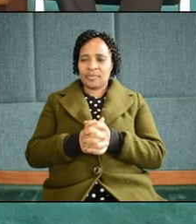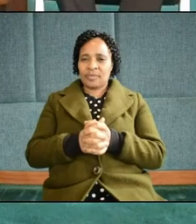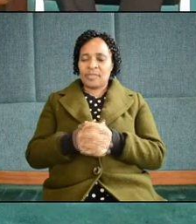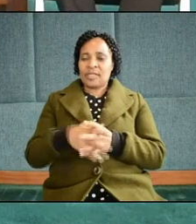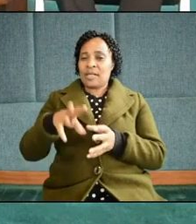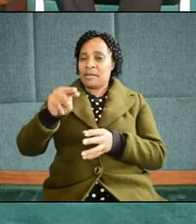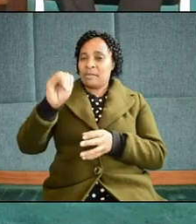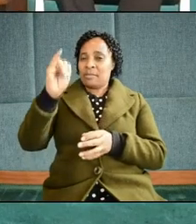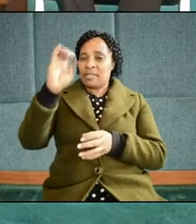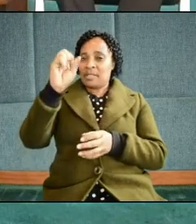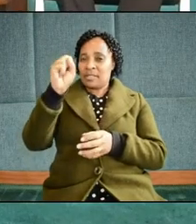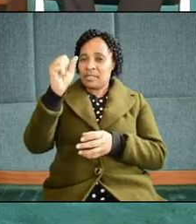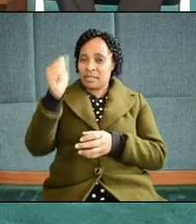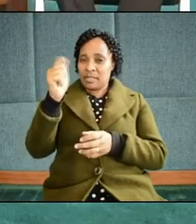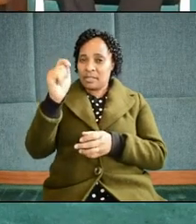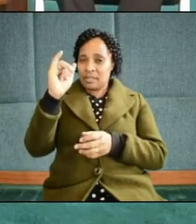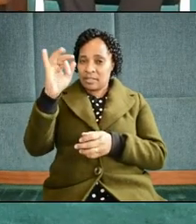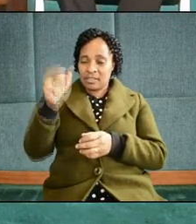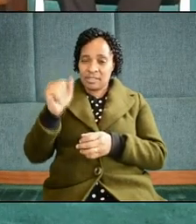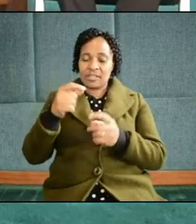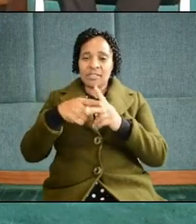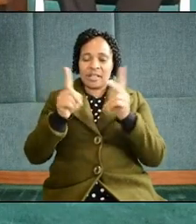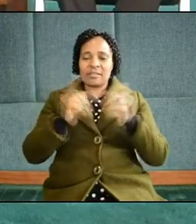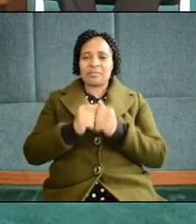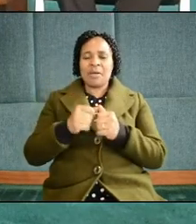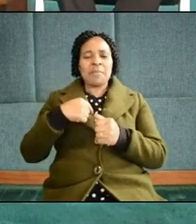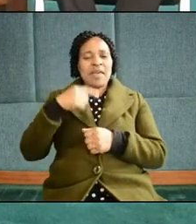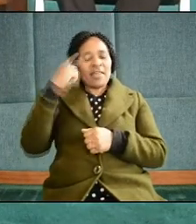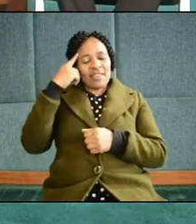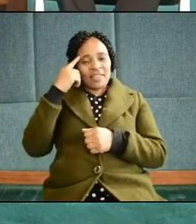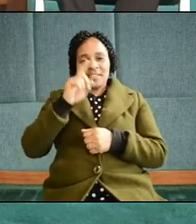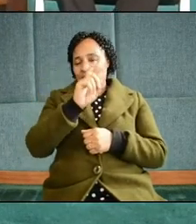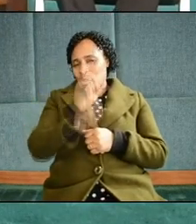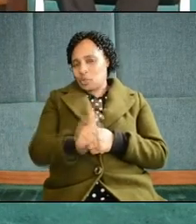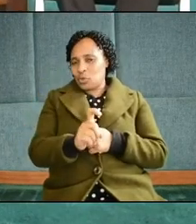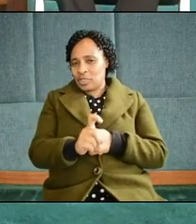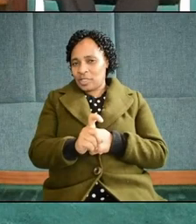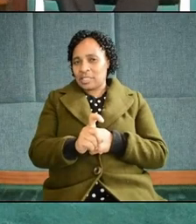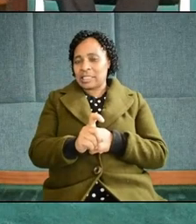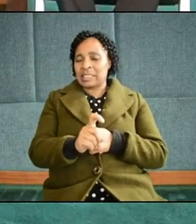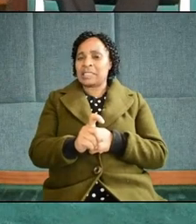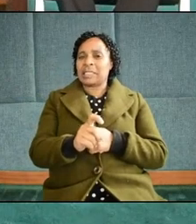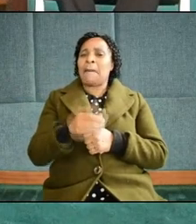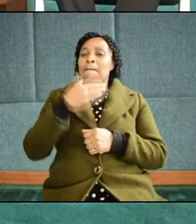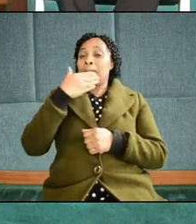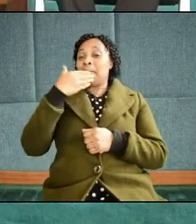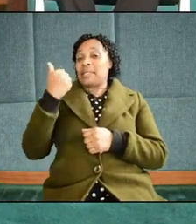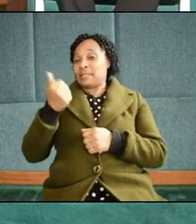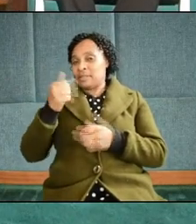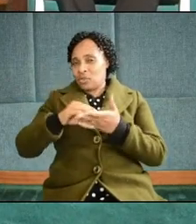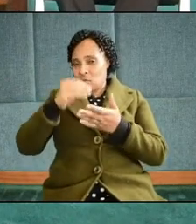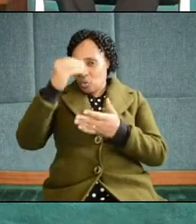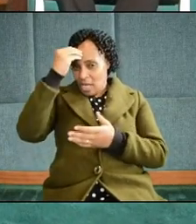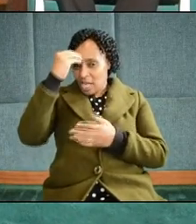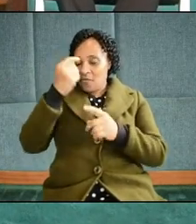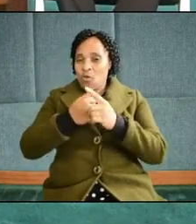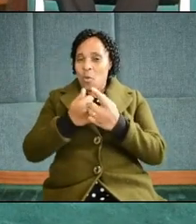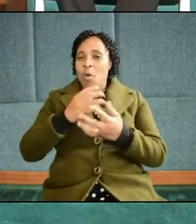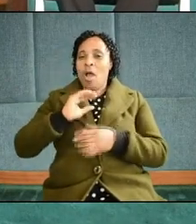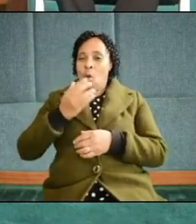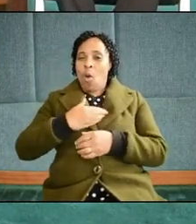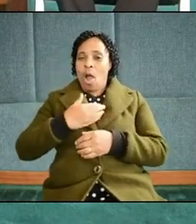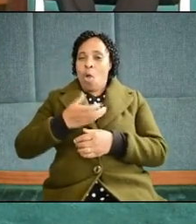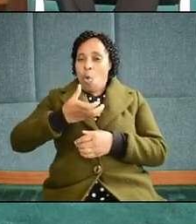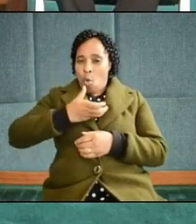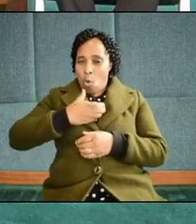Miss Ati, why don't you start? So I think the question is whether it's best to learn from our own mistakes or